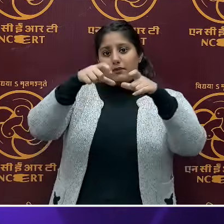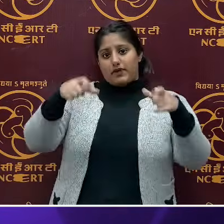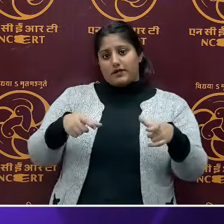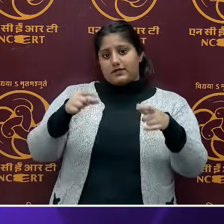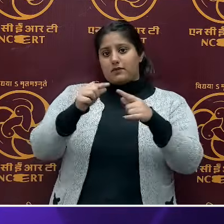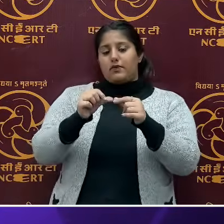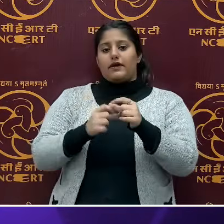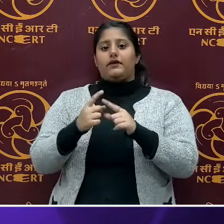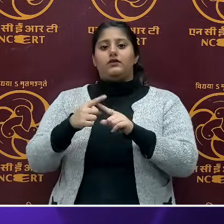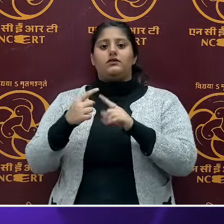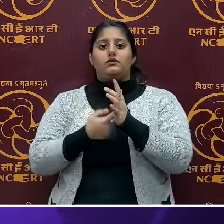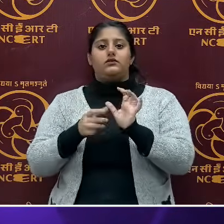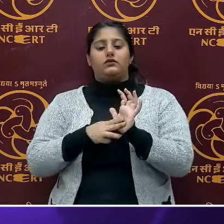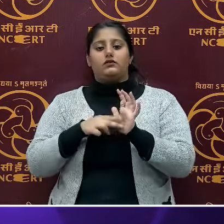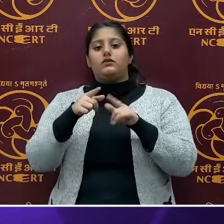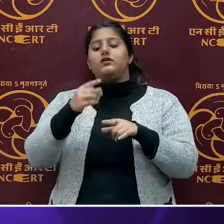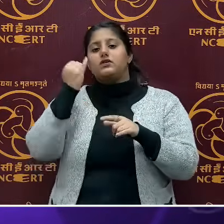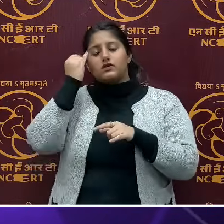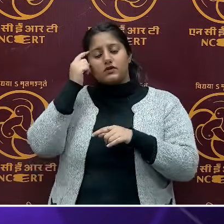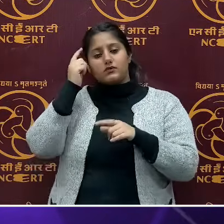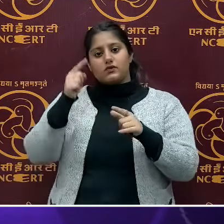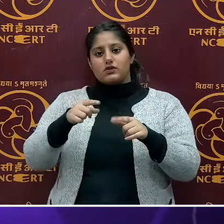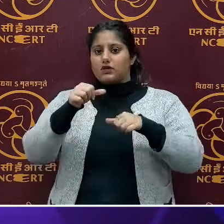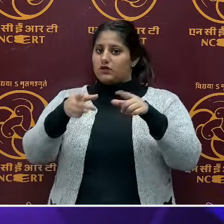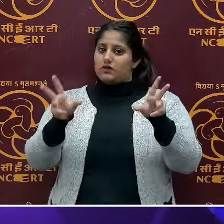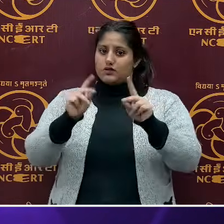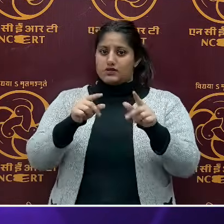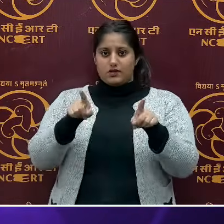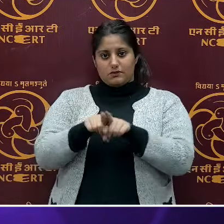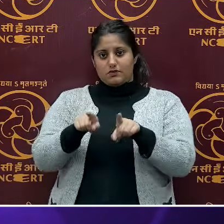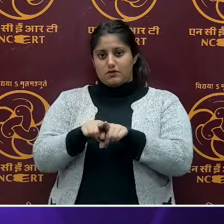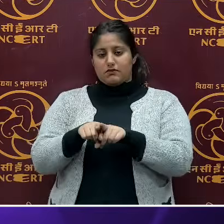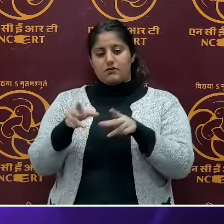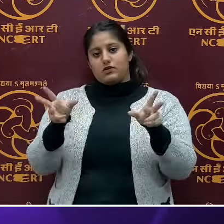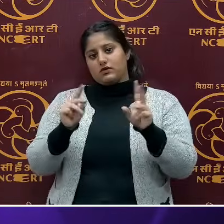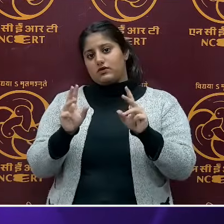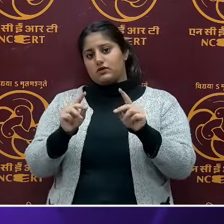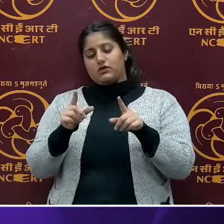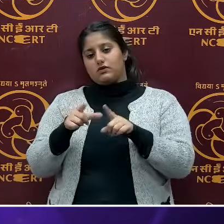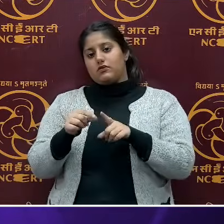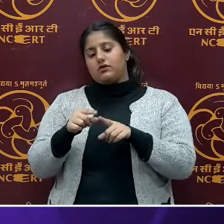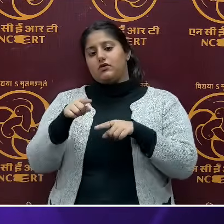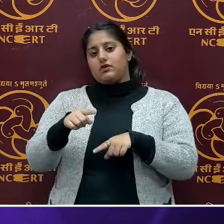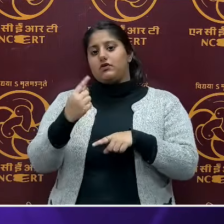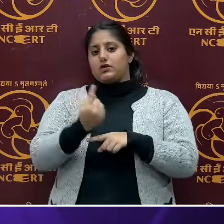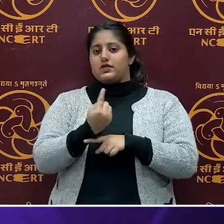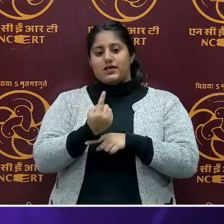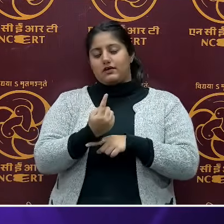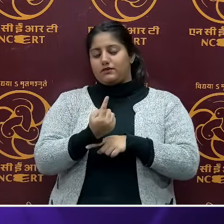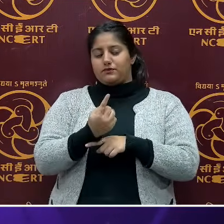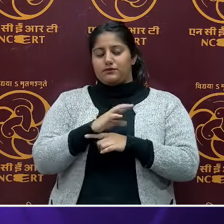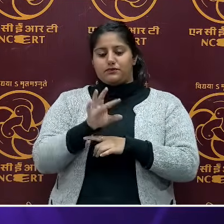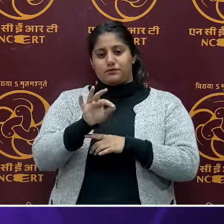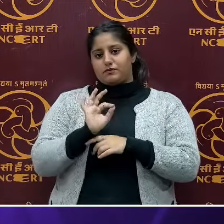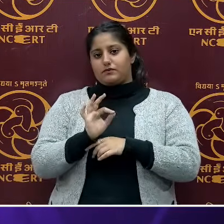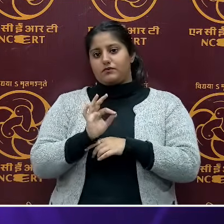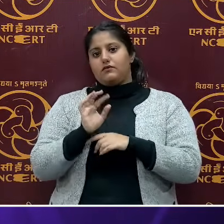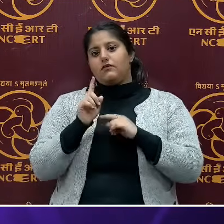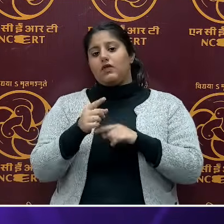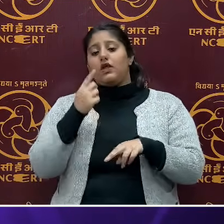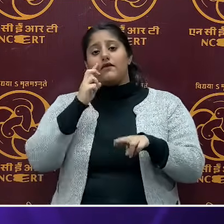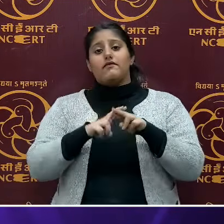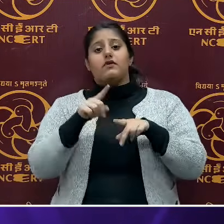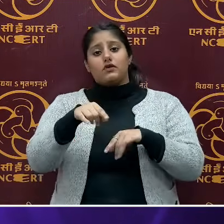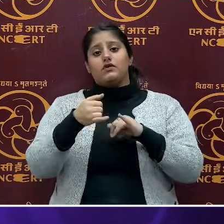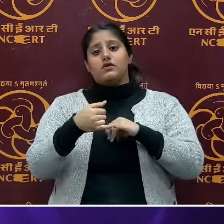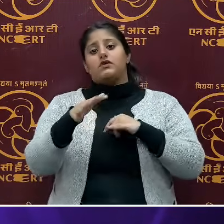suppose this is the pattern. These are the repeated patterns. Patterns are going to repeat. So we are going to take only a single one. So if in this case, if